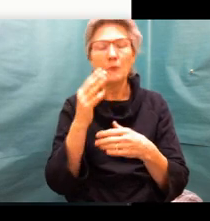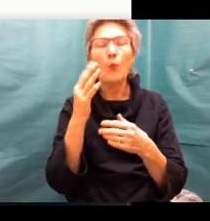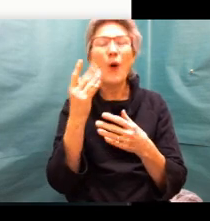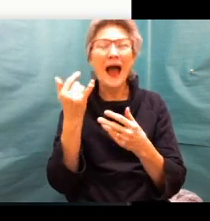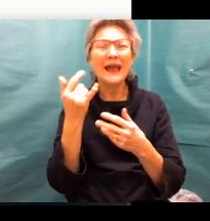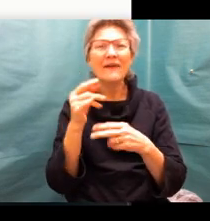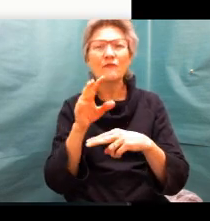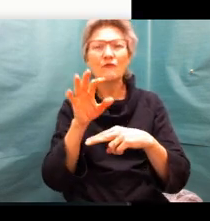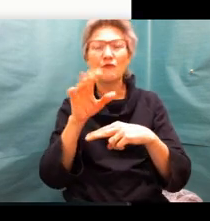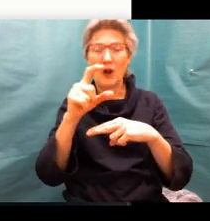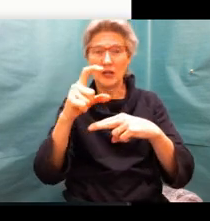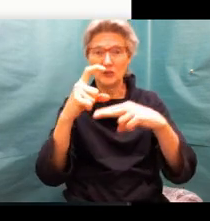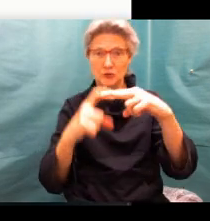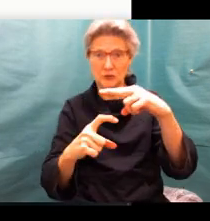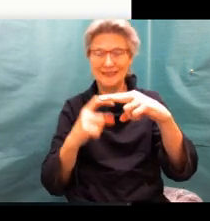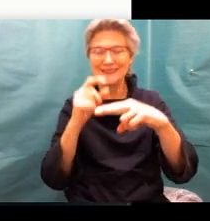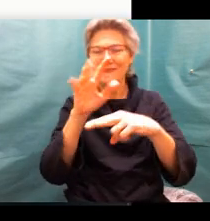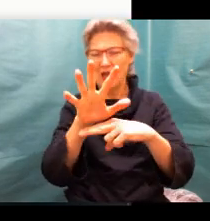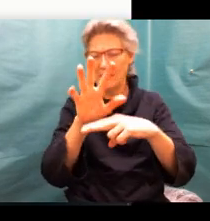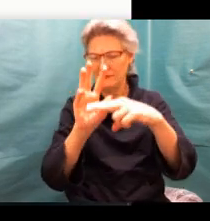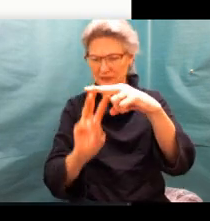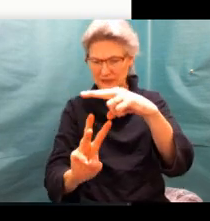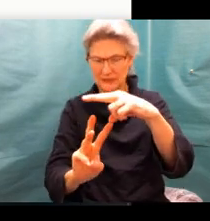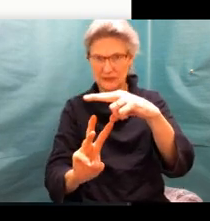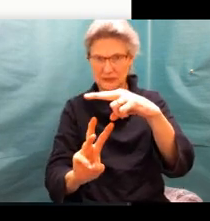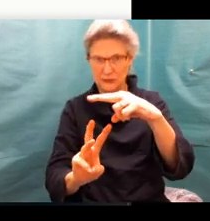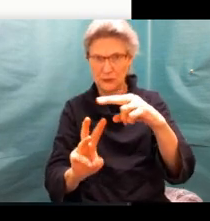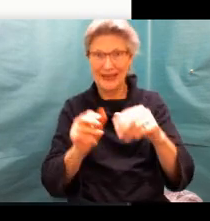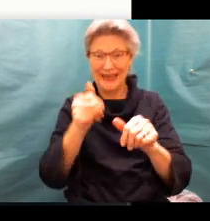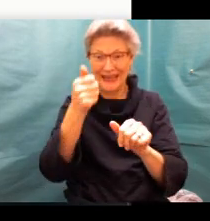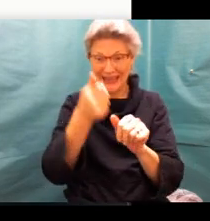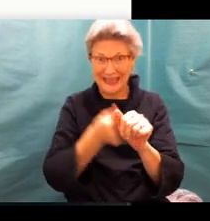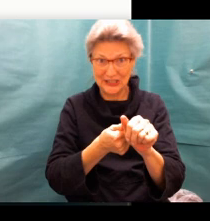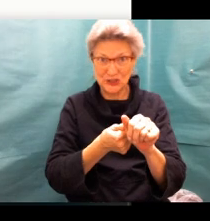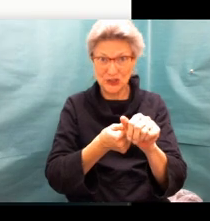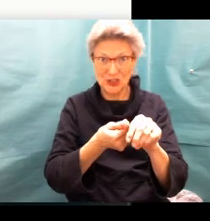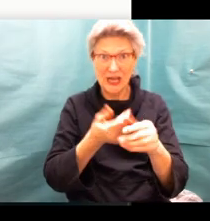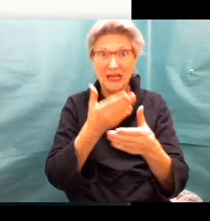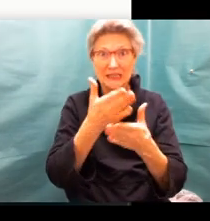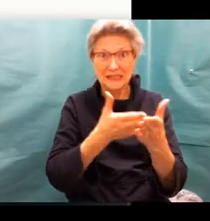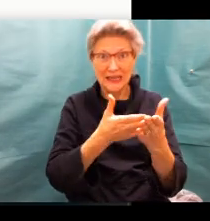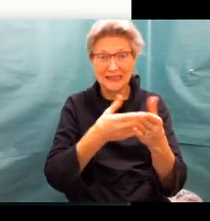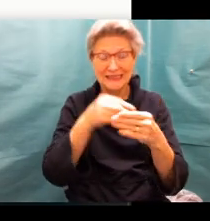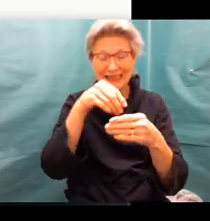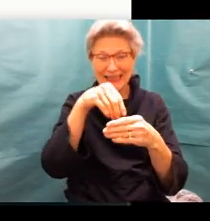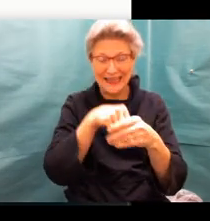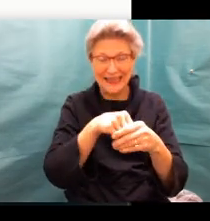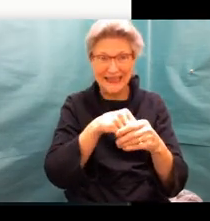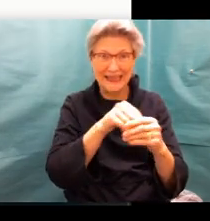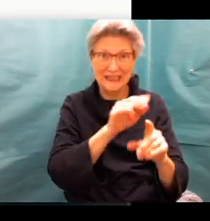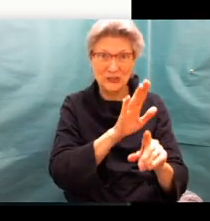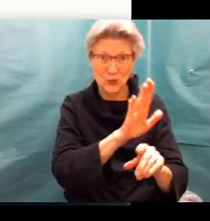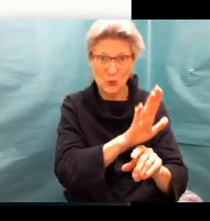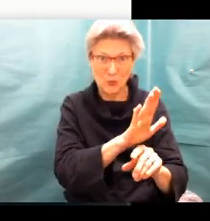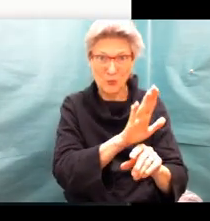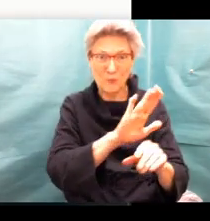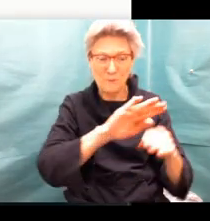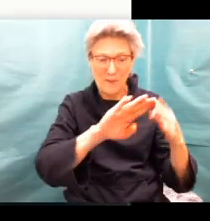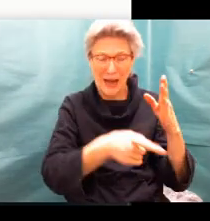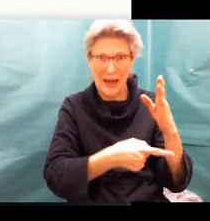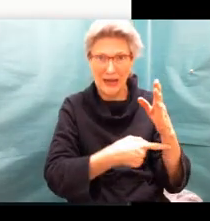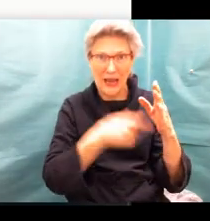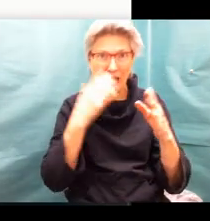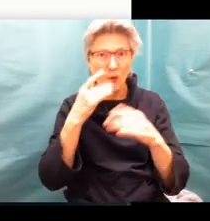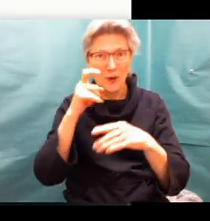right? Now I know that each of those slices is going in its own bag. So I know that I'm going to need